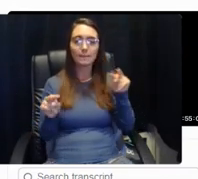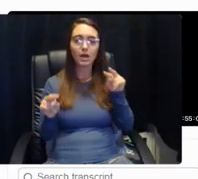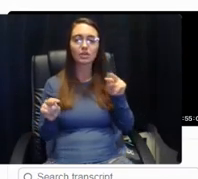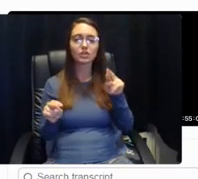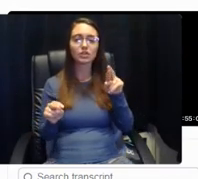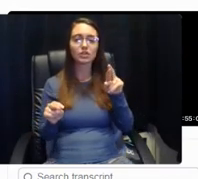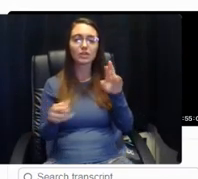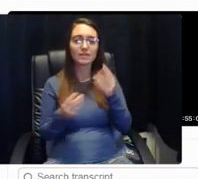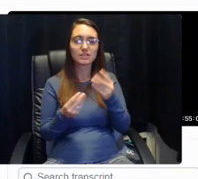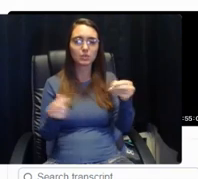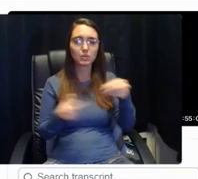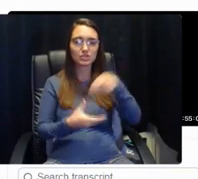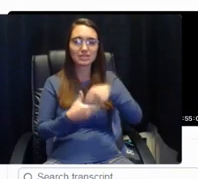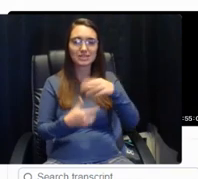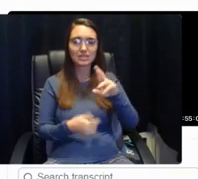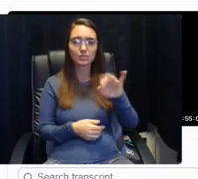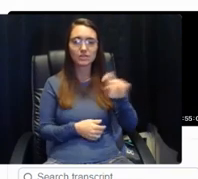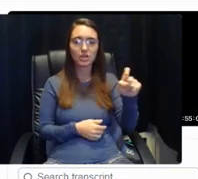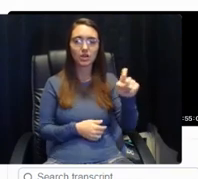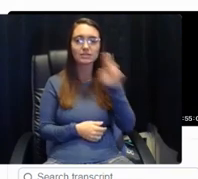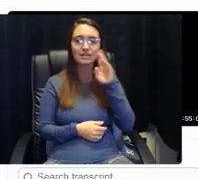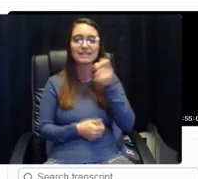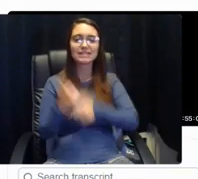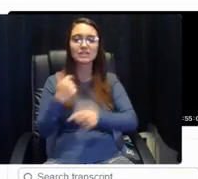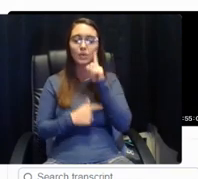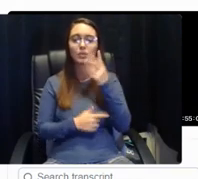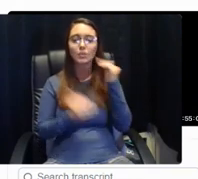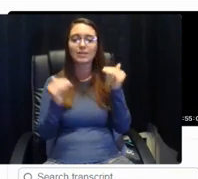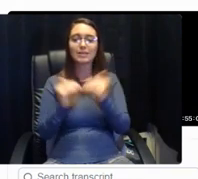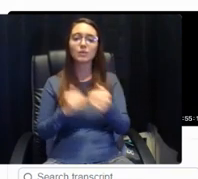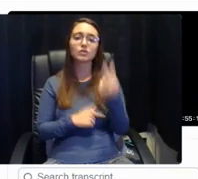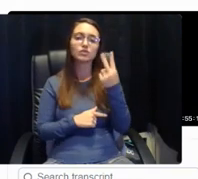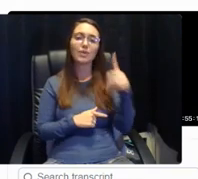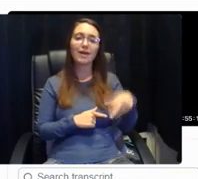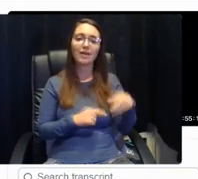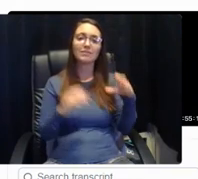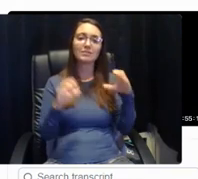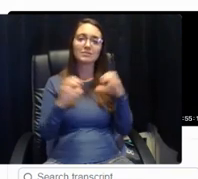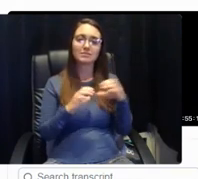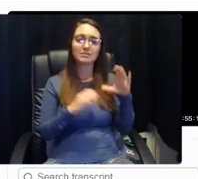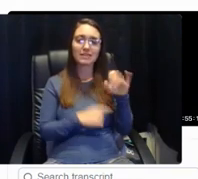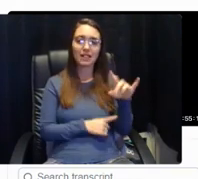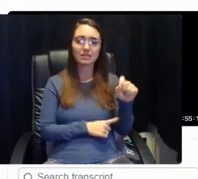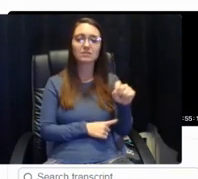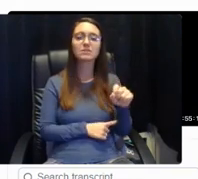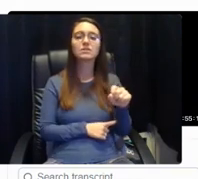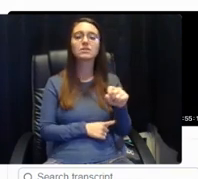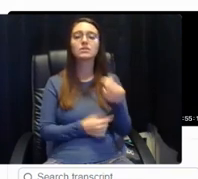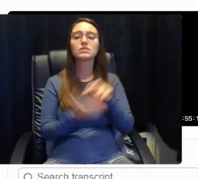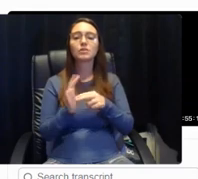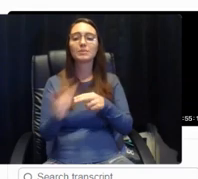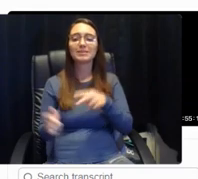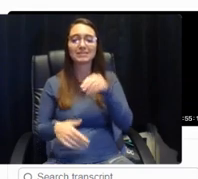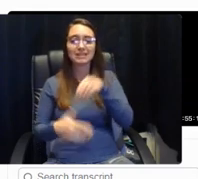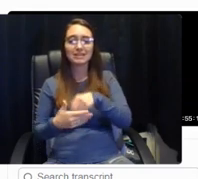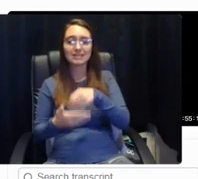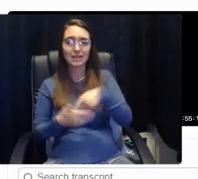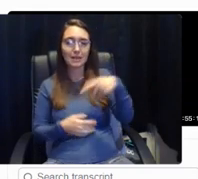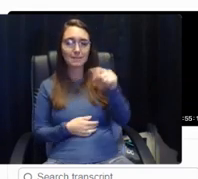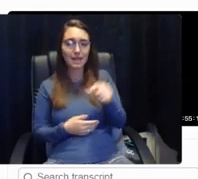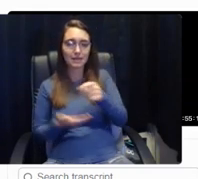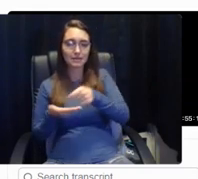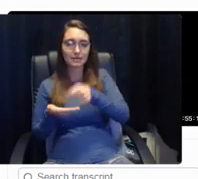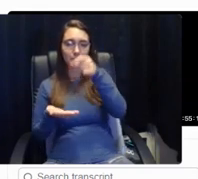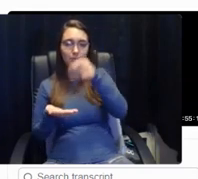each one of them equal to each half cell in the equilibrium. That means the potential showing up right here in the platinum